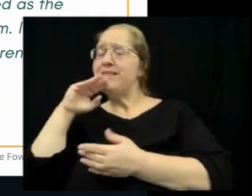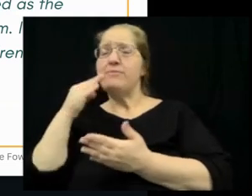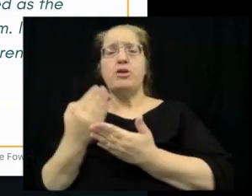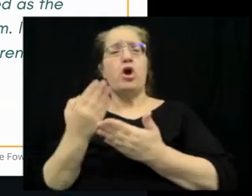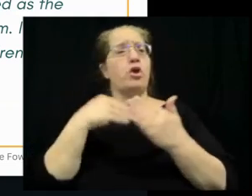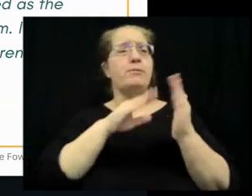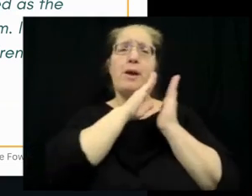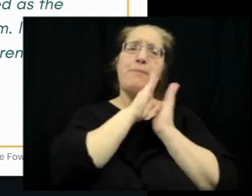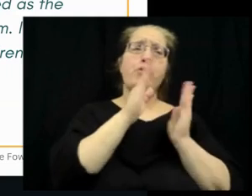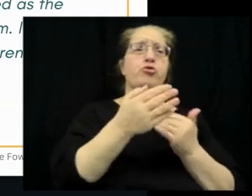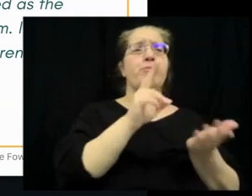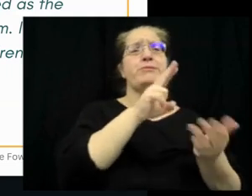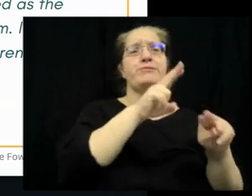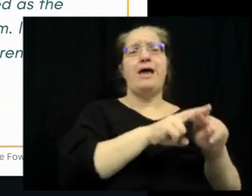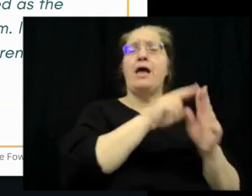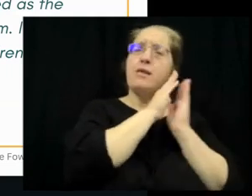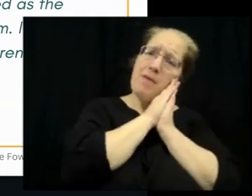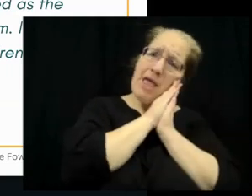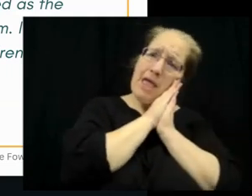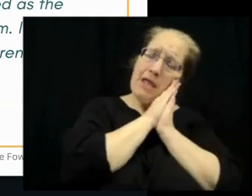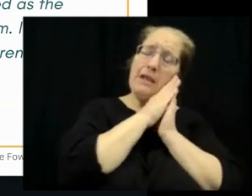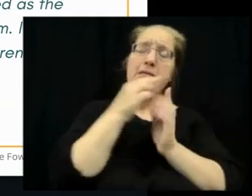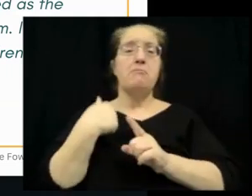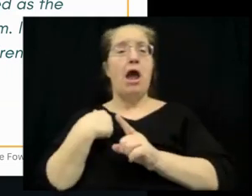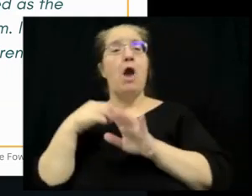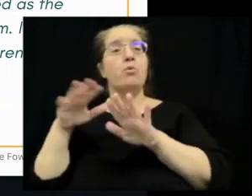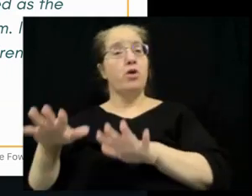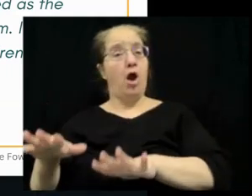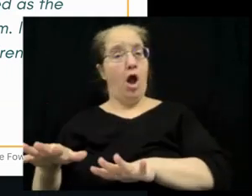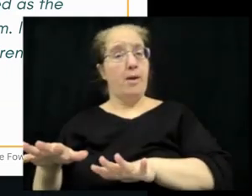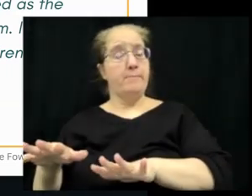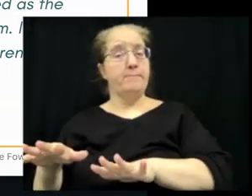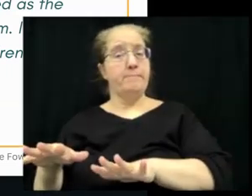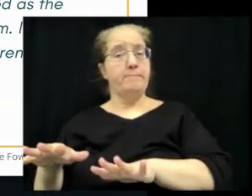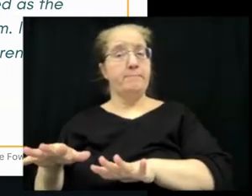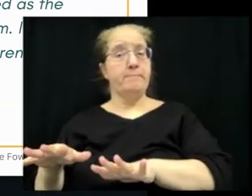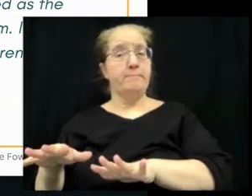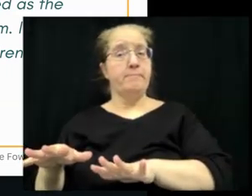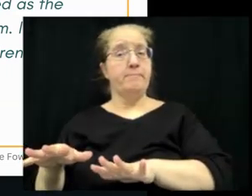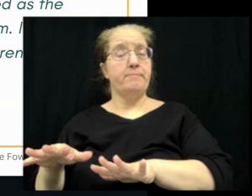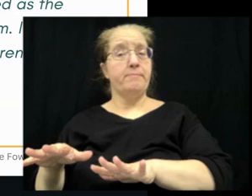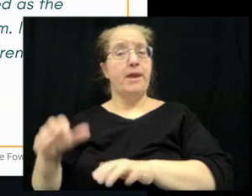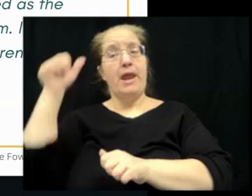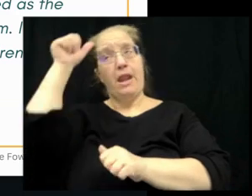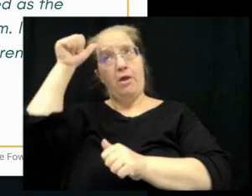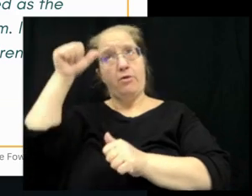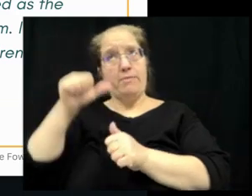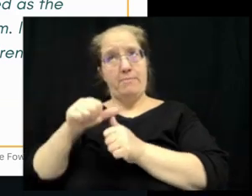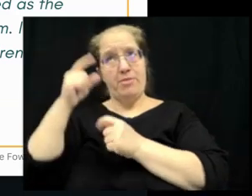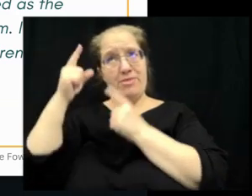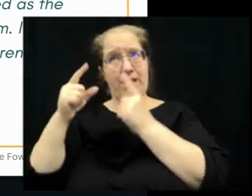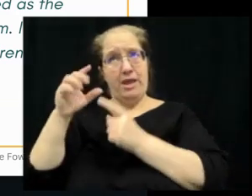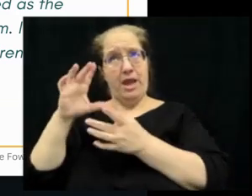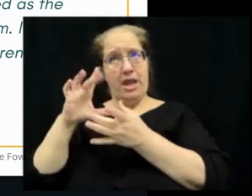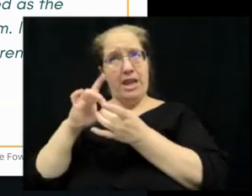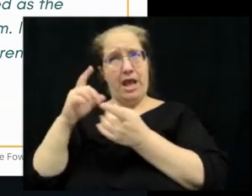bed. And with that more calm demeanor and with that echo of Sharoya's connect the dots in my